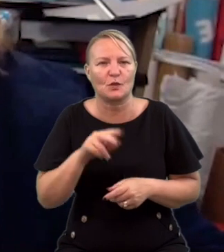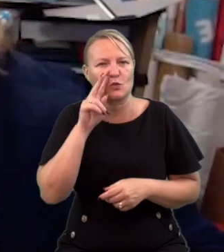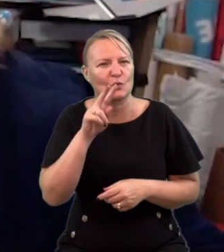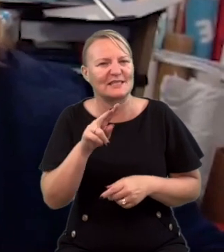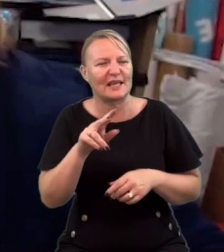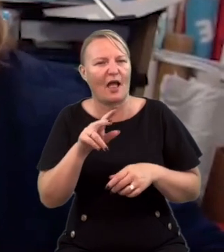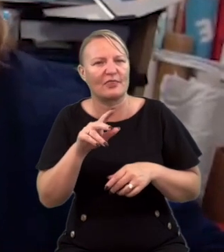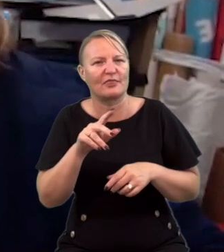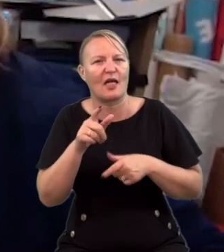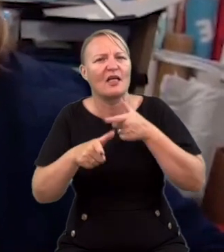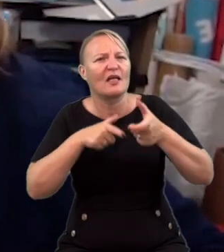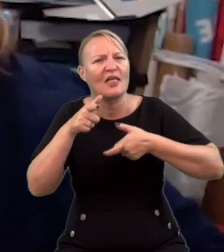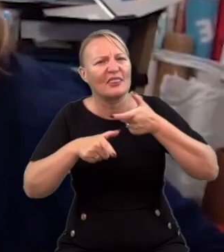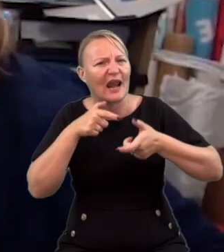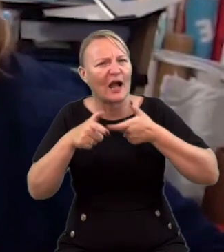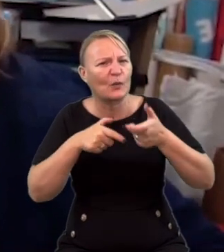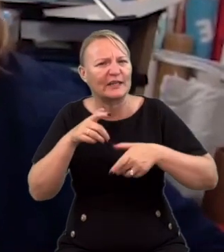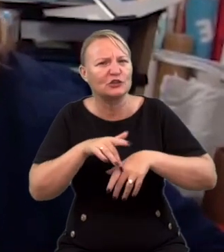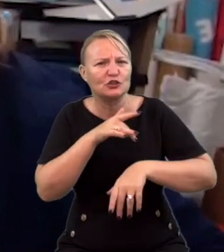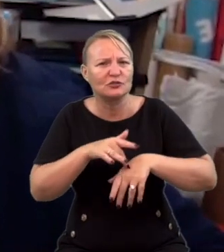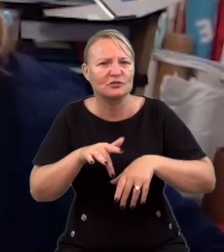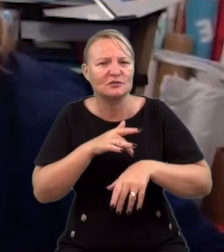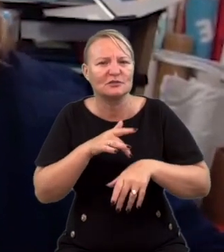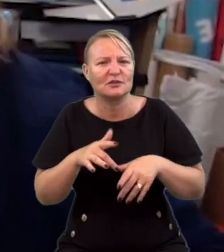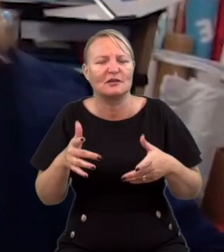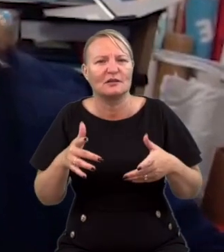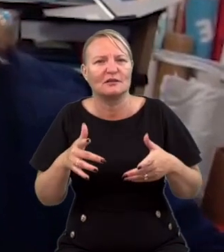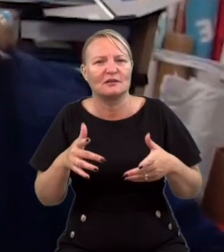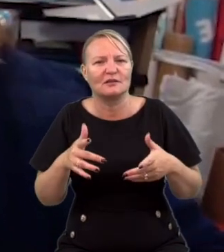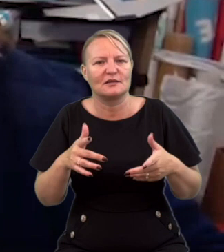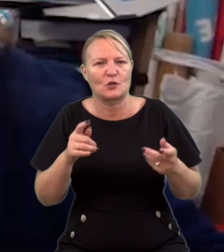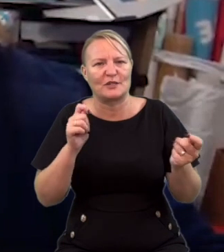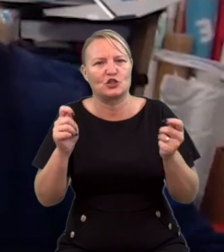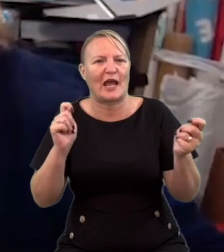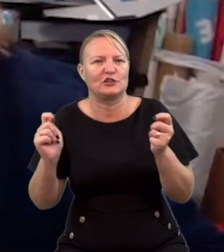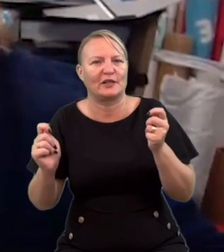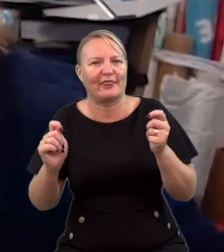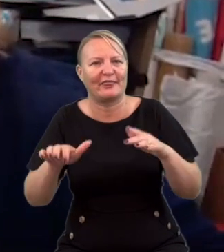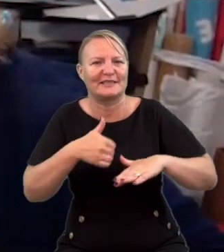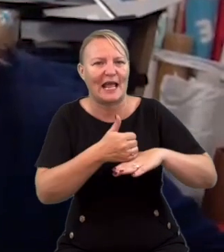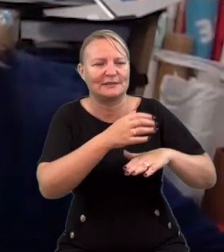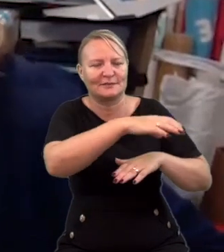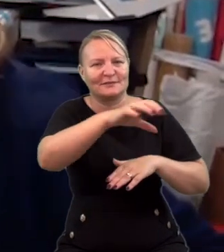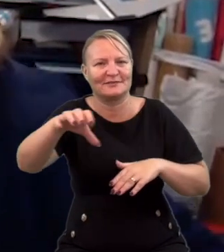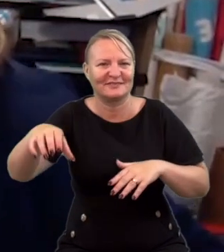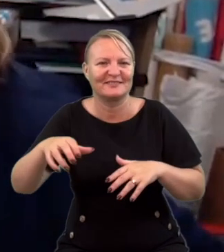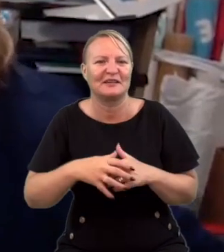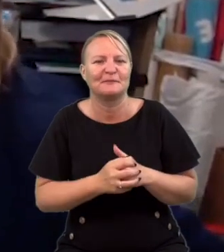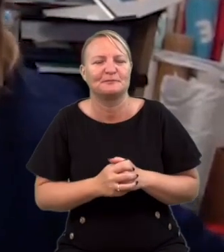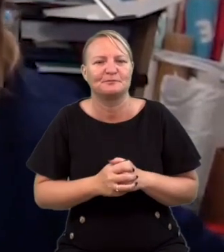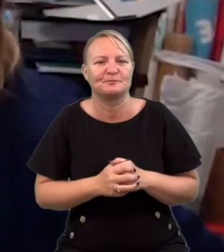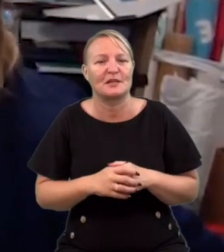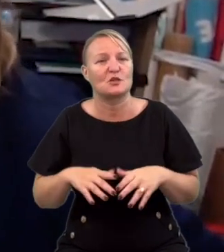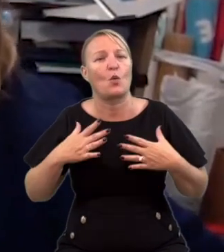theatrical language is very much based on a kind of physical theatre ensemble storytelling kind of mode. And so